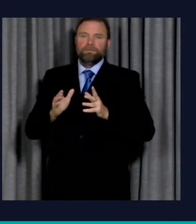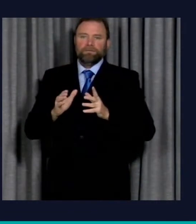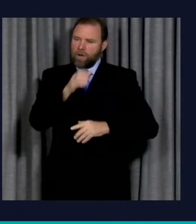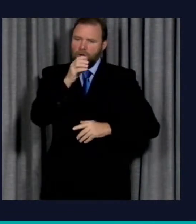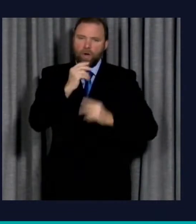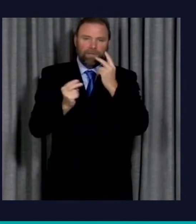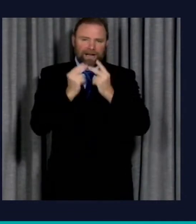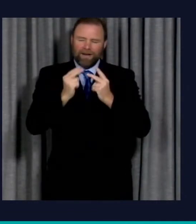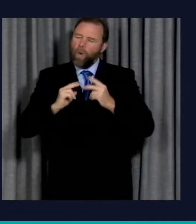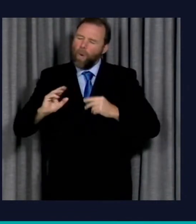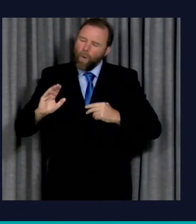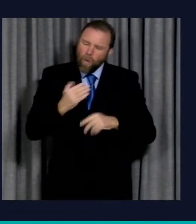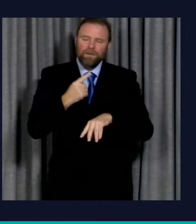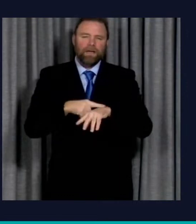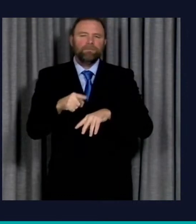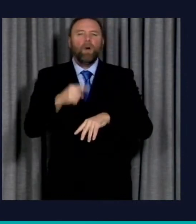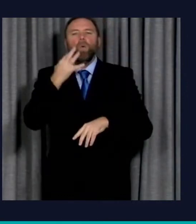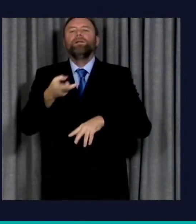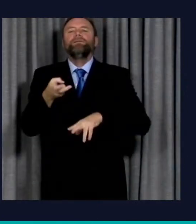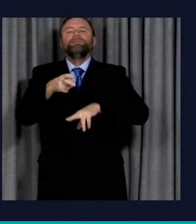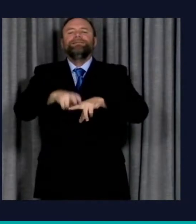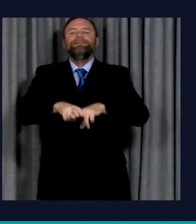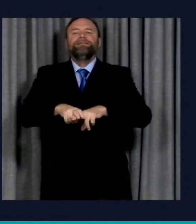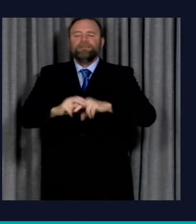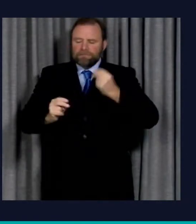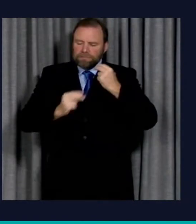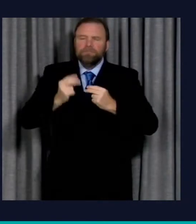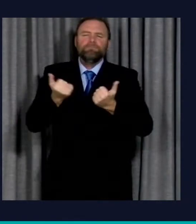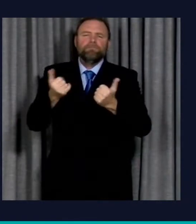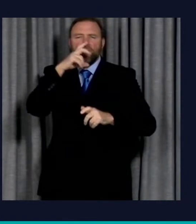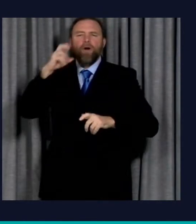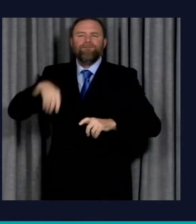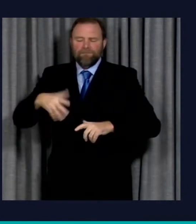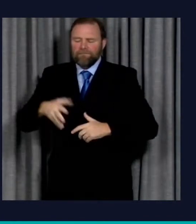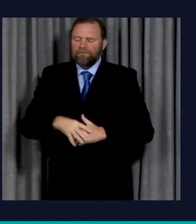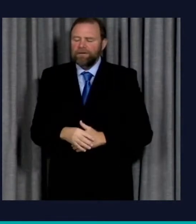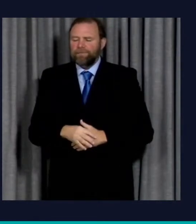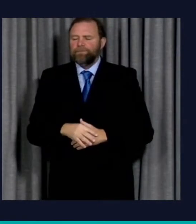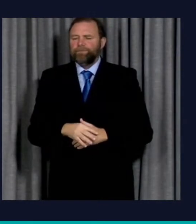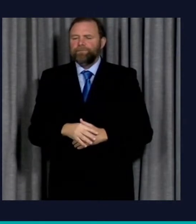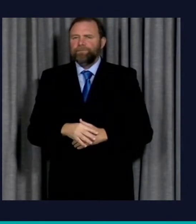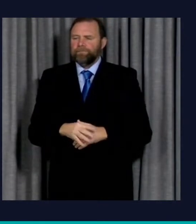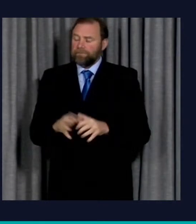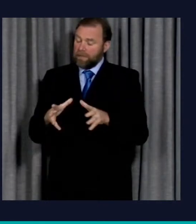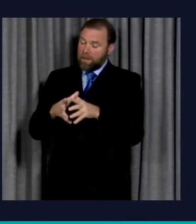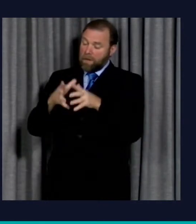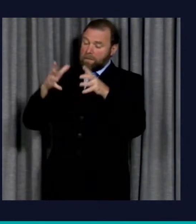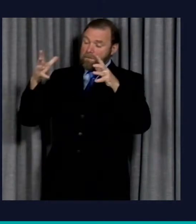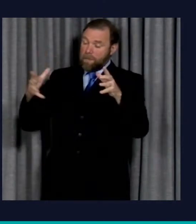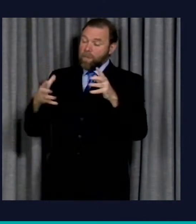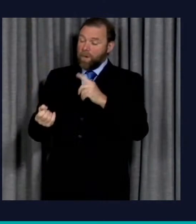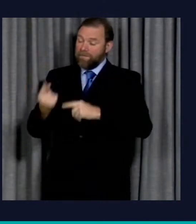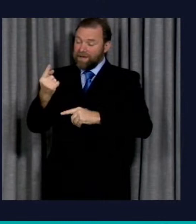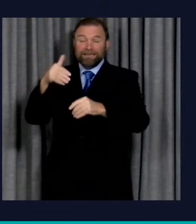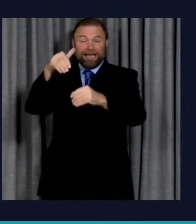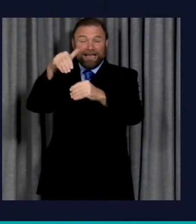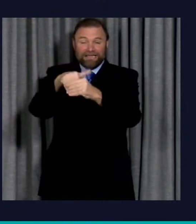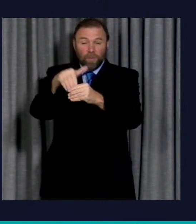times apart from when seated. Large events will not be able to go